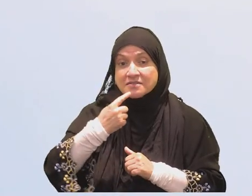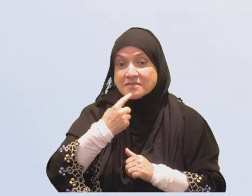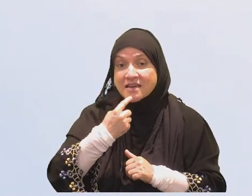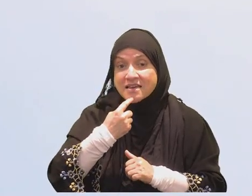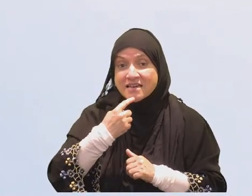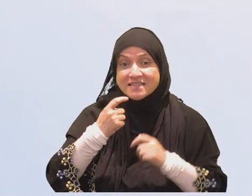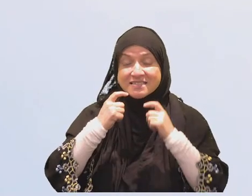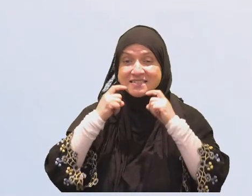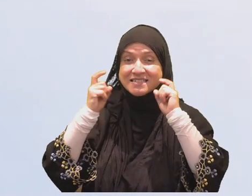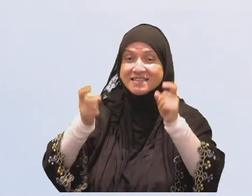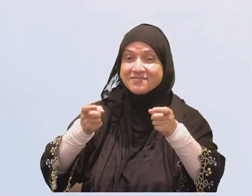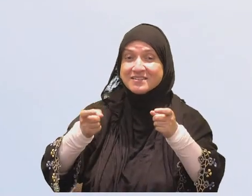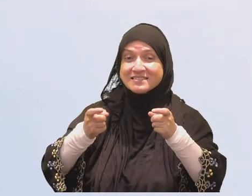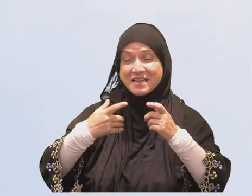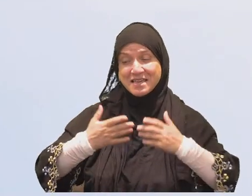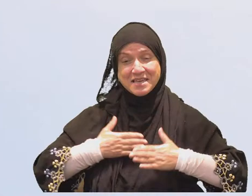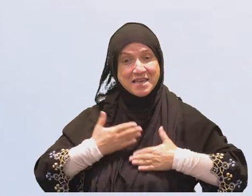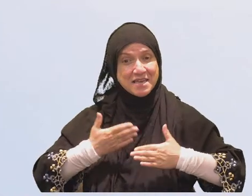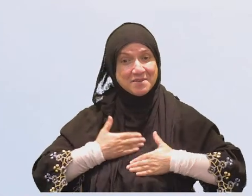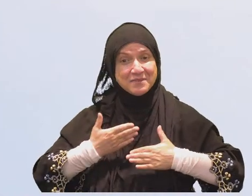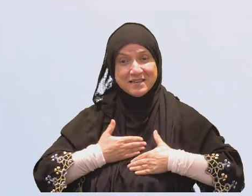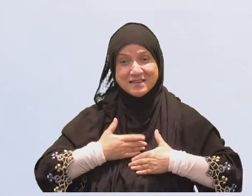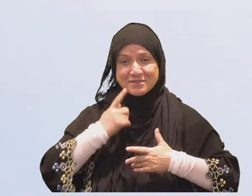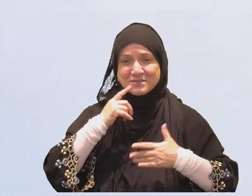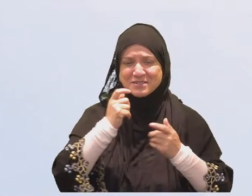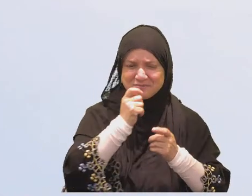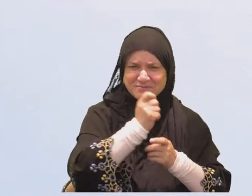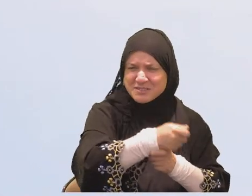A deliverer of glad tidings.